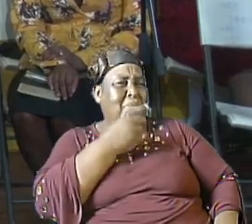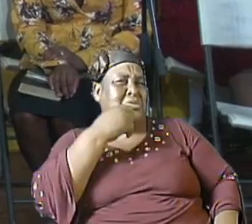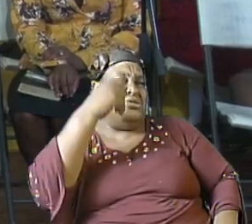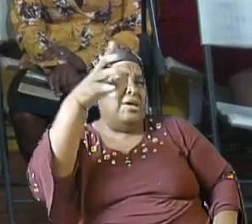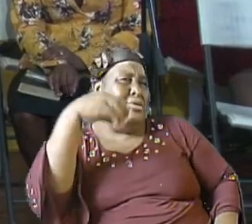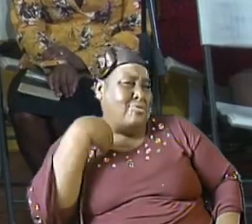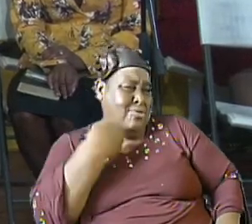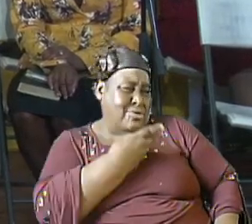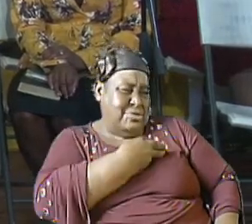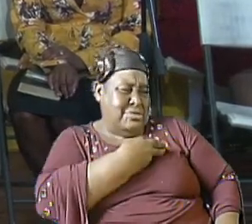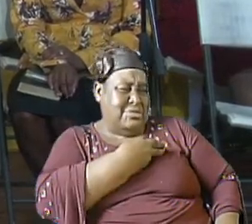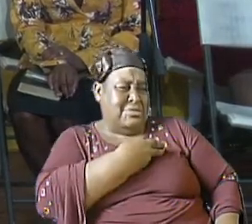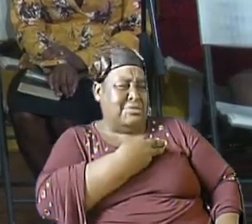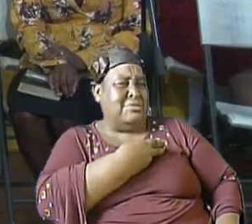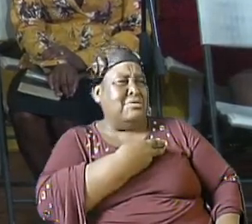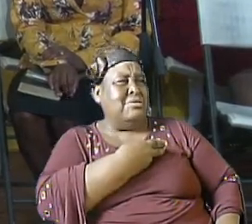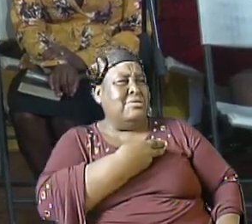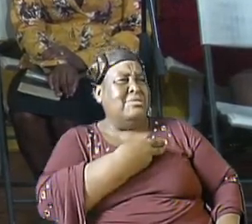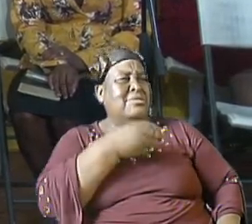Here he says,